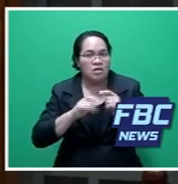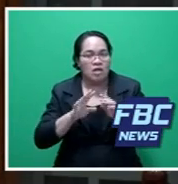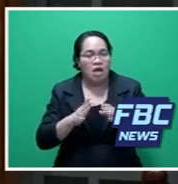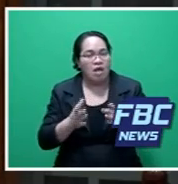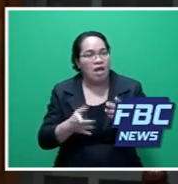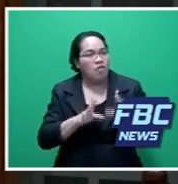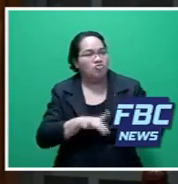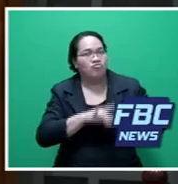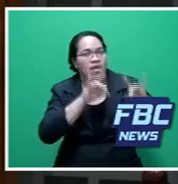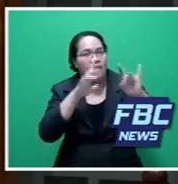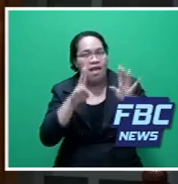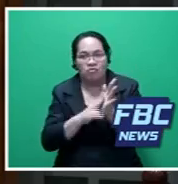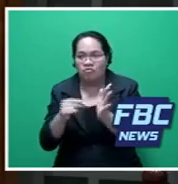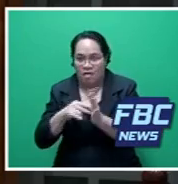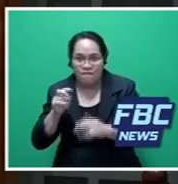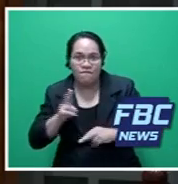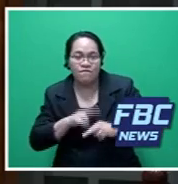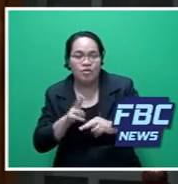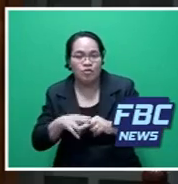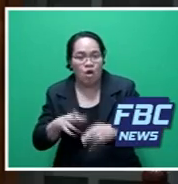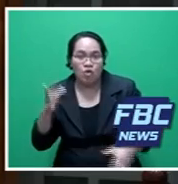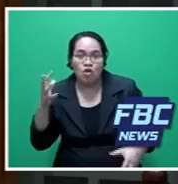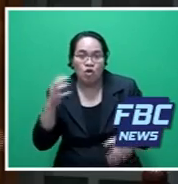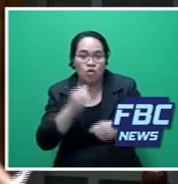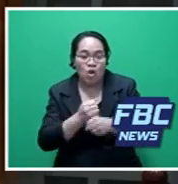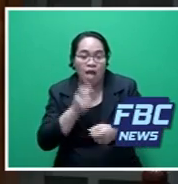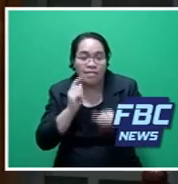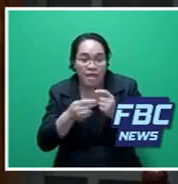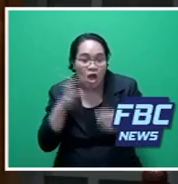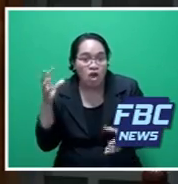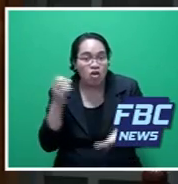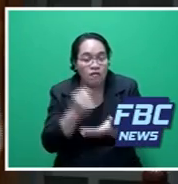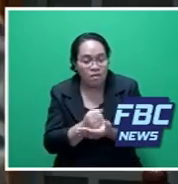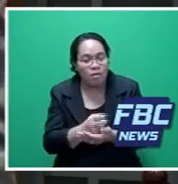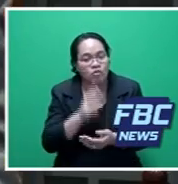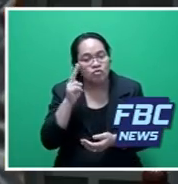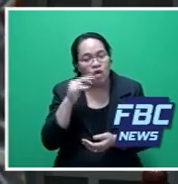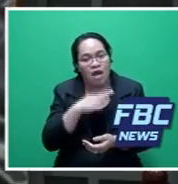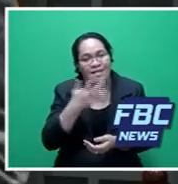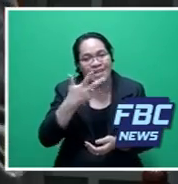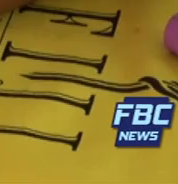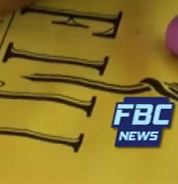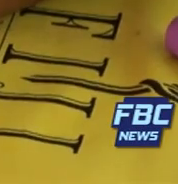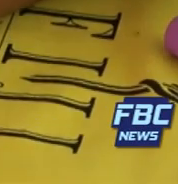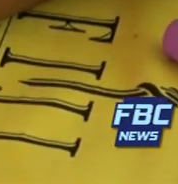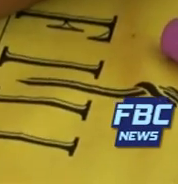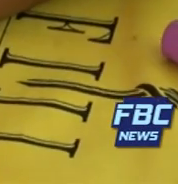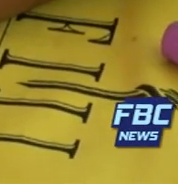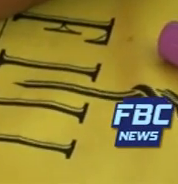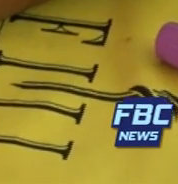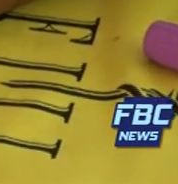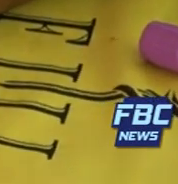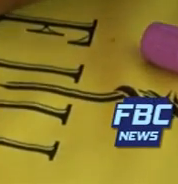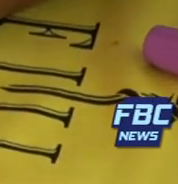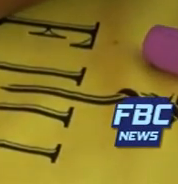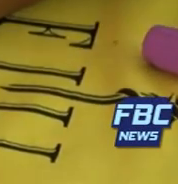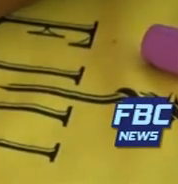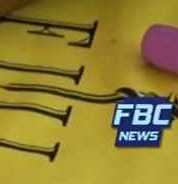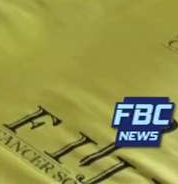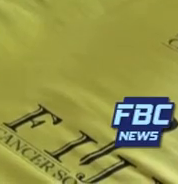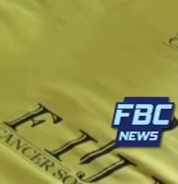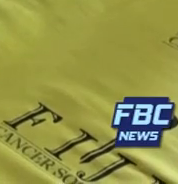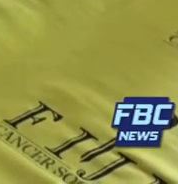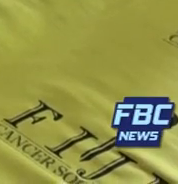And the total test for confirmed cases is 282. In the meantime, we continue to remain